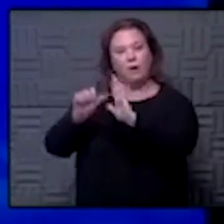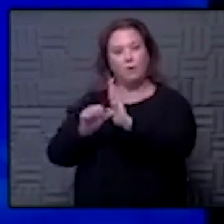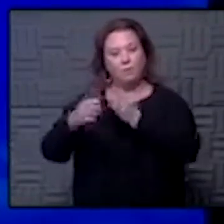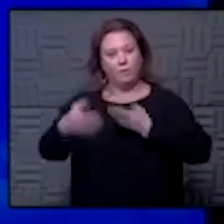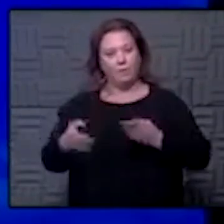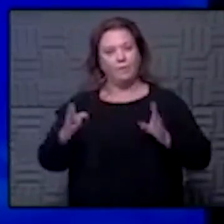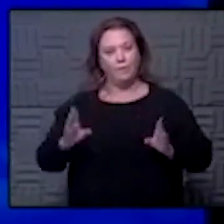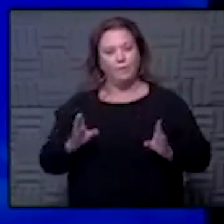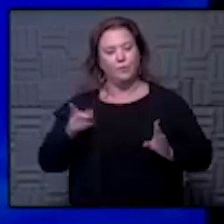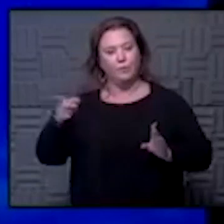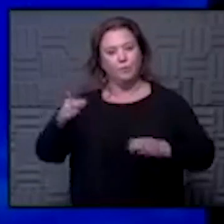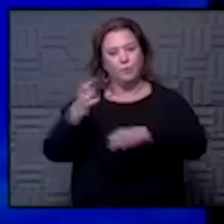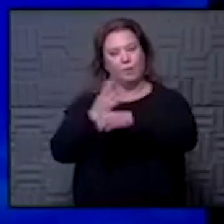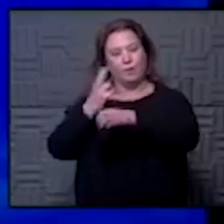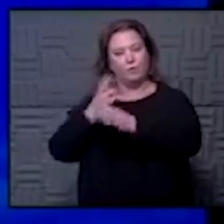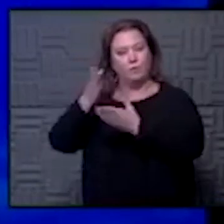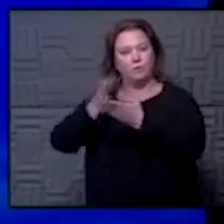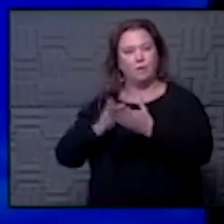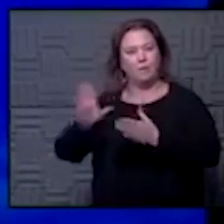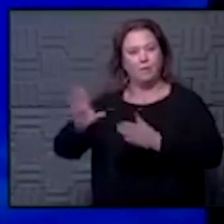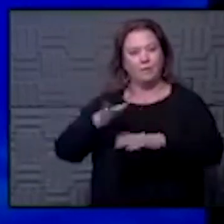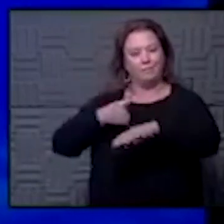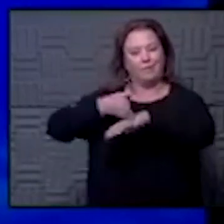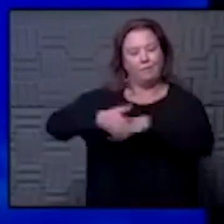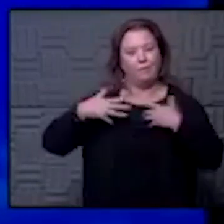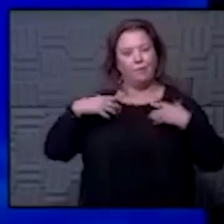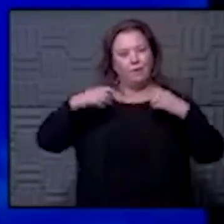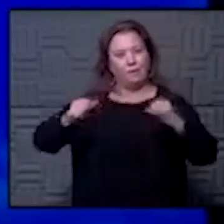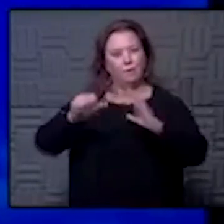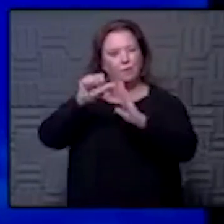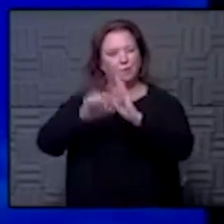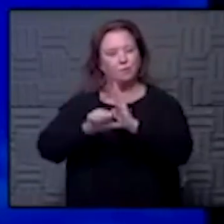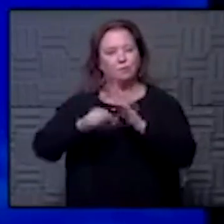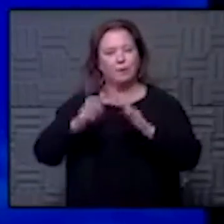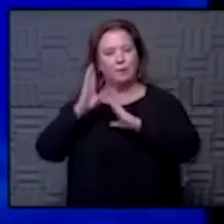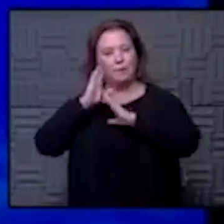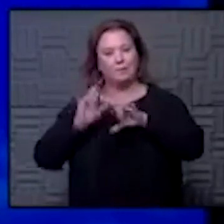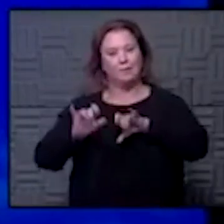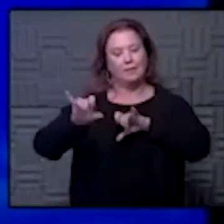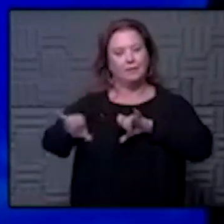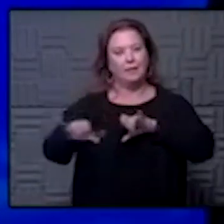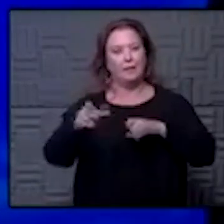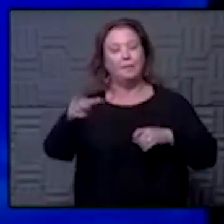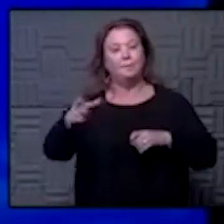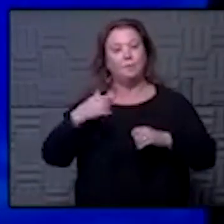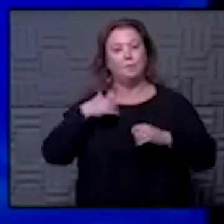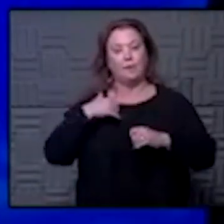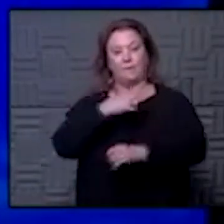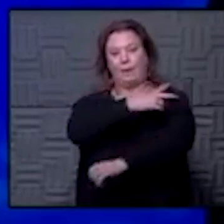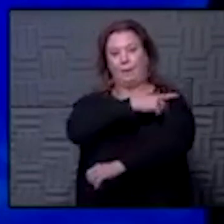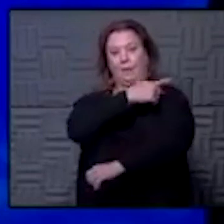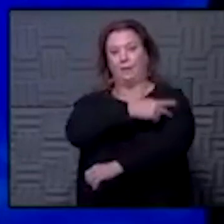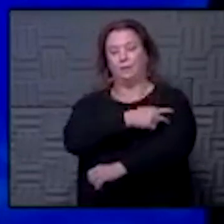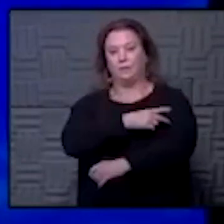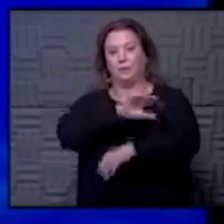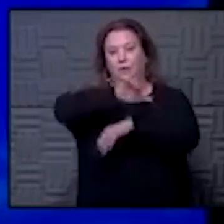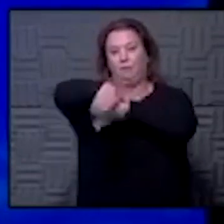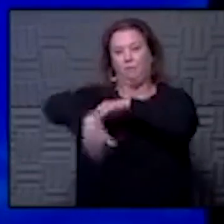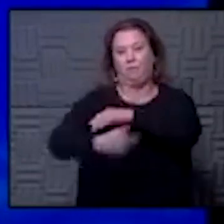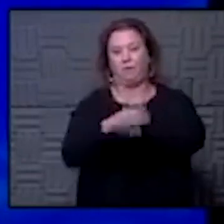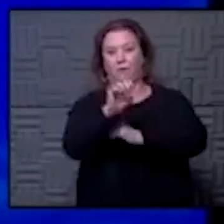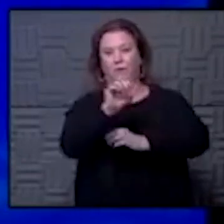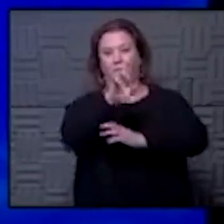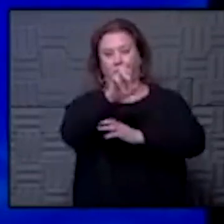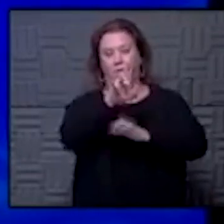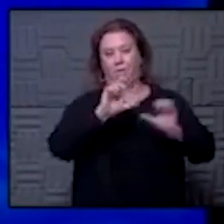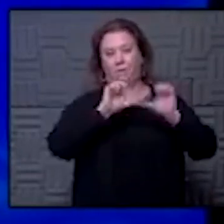rooms so that we could use some of the post-op beds as a place to keep patients. We've had patients holding overnight in the emergency room